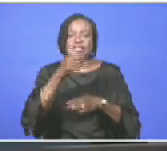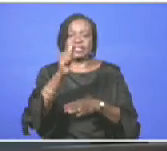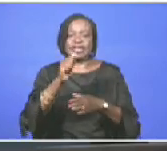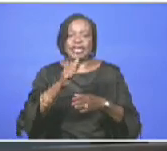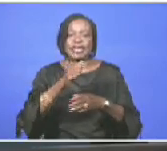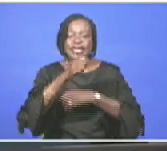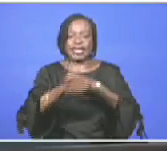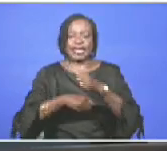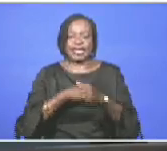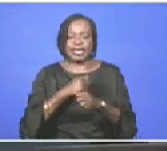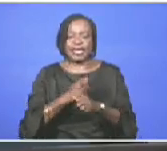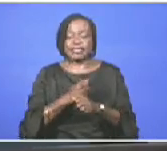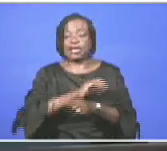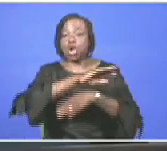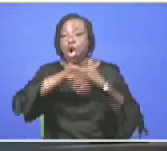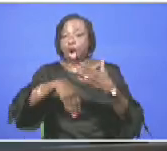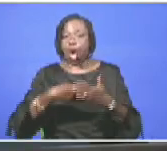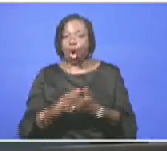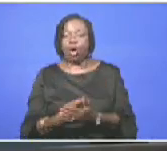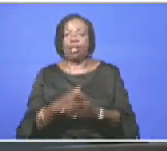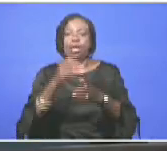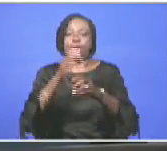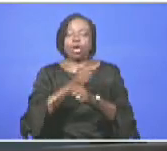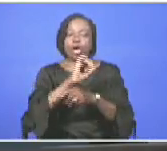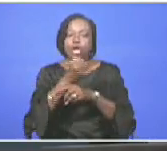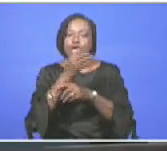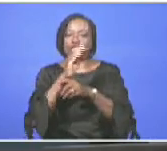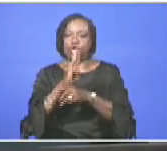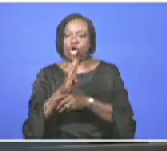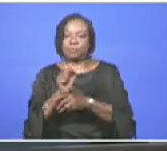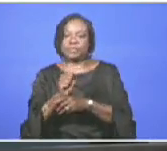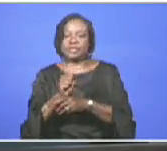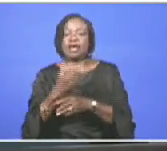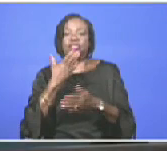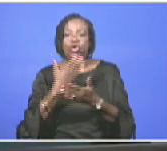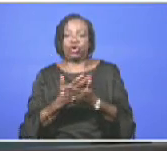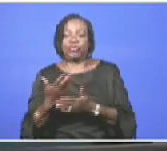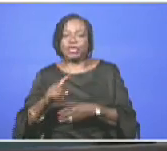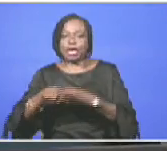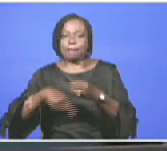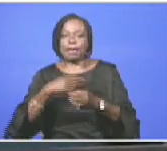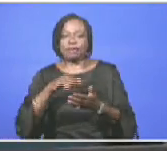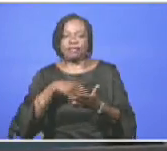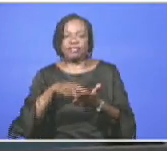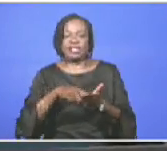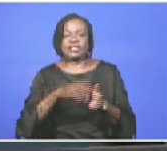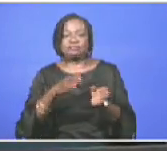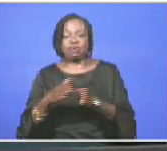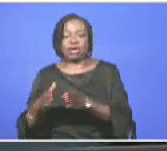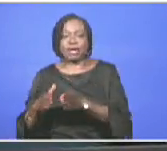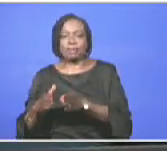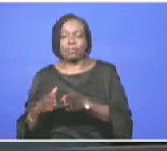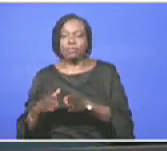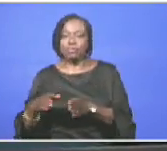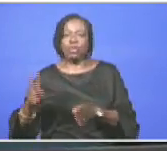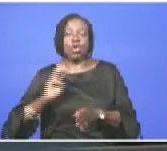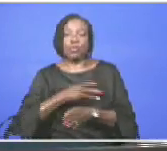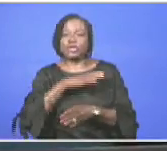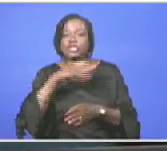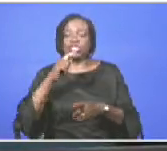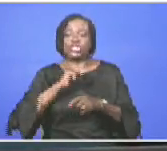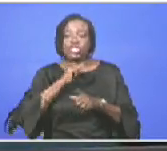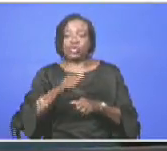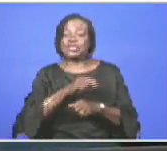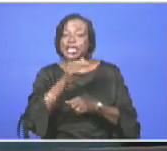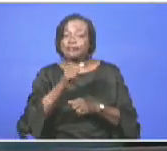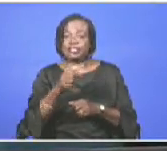they've all gotten jobs. The fantastic thing about this program is while we do not guarantee a job at its